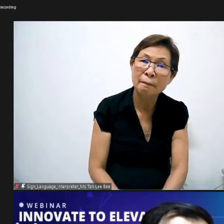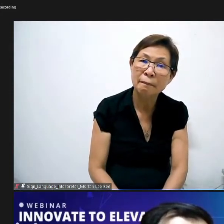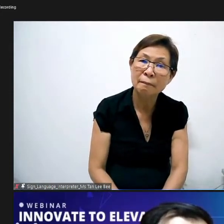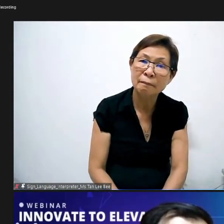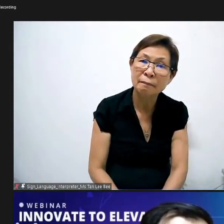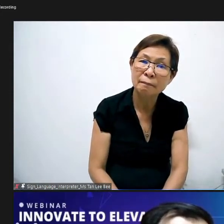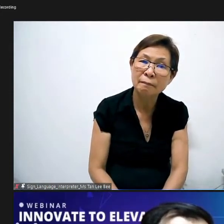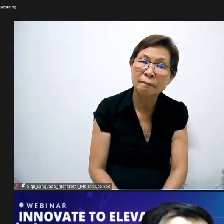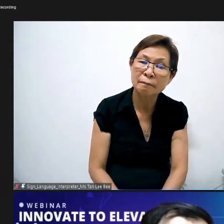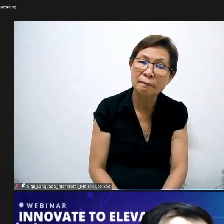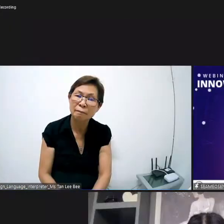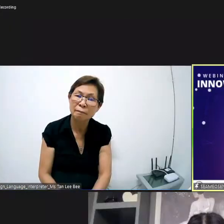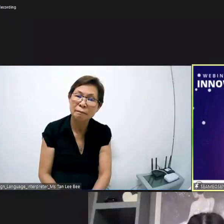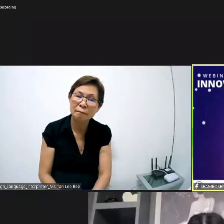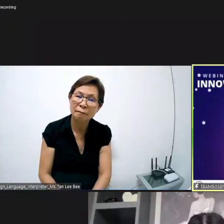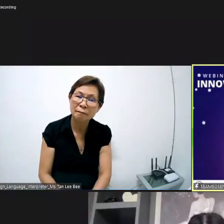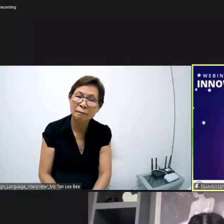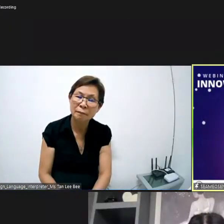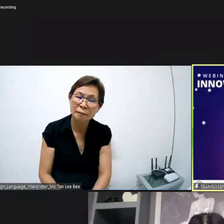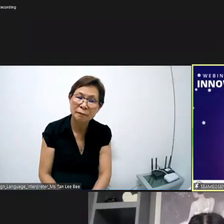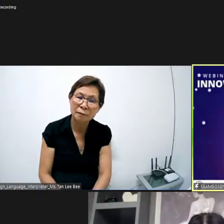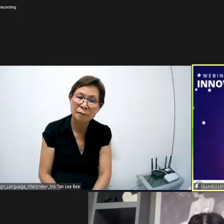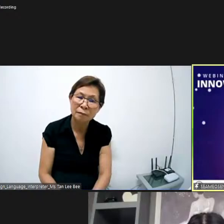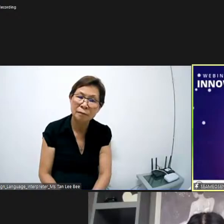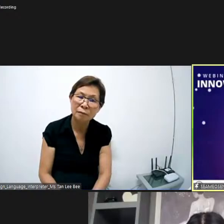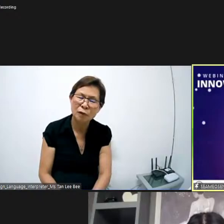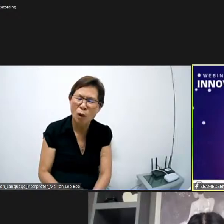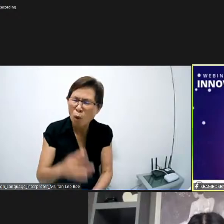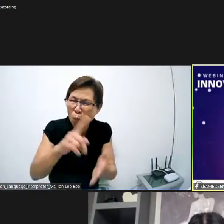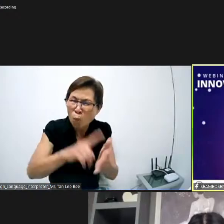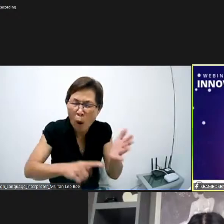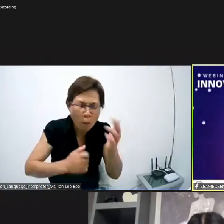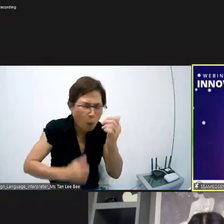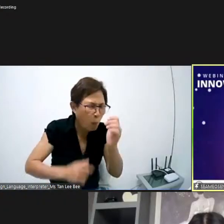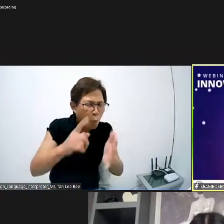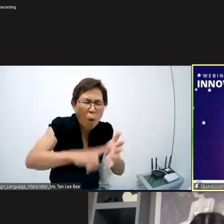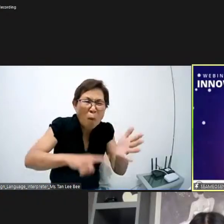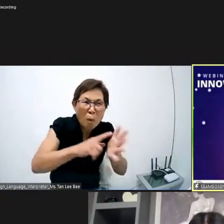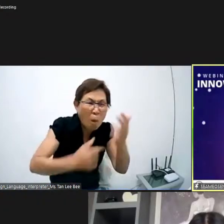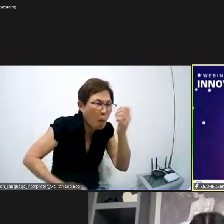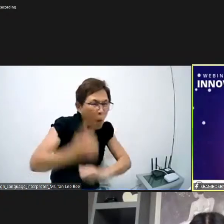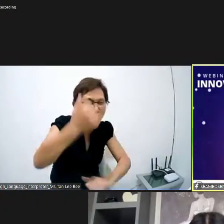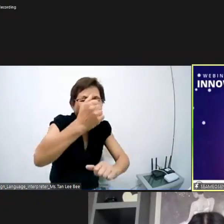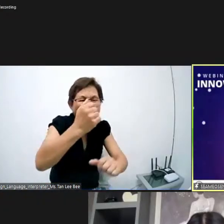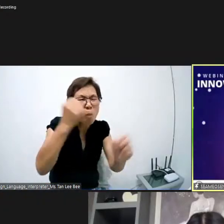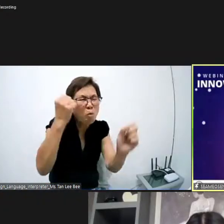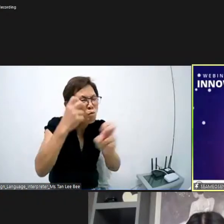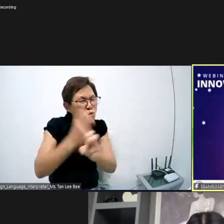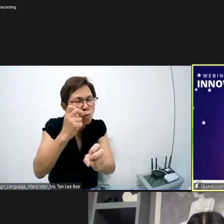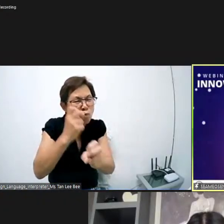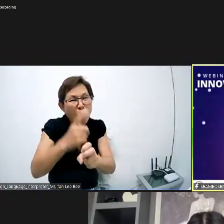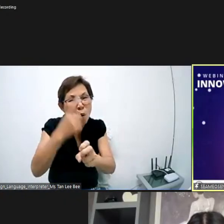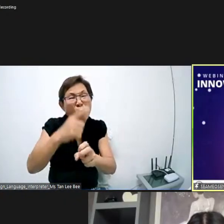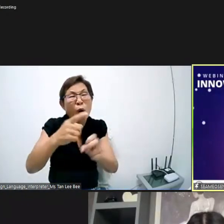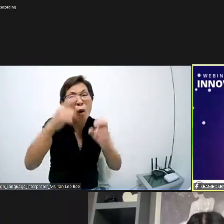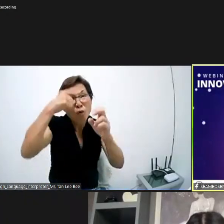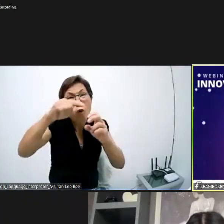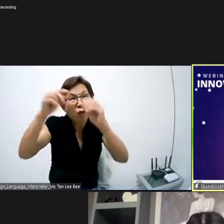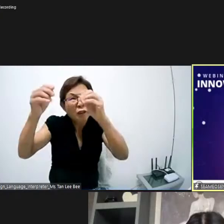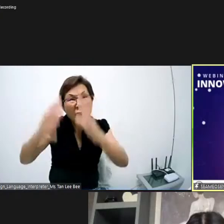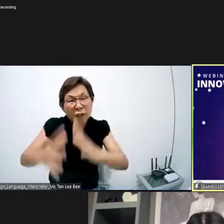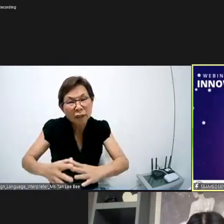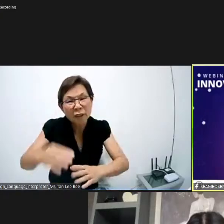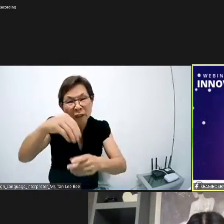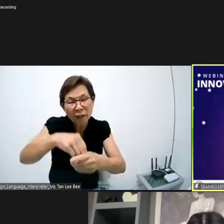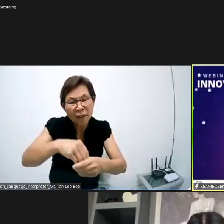And what's the question? Yeah, okay, I repeat the question. What do you think is the most challenging role for teachers in